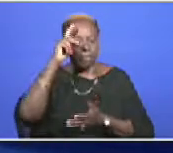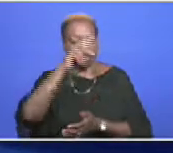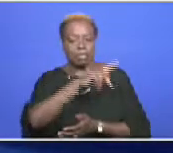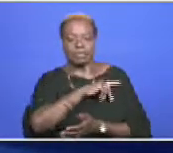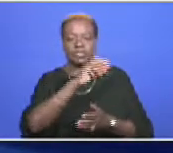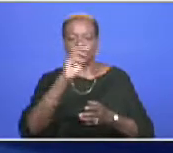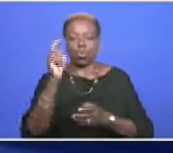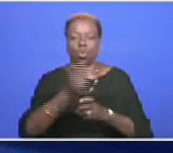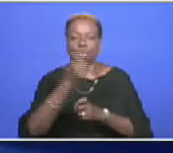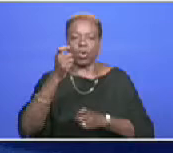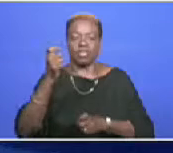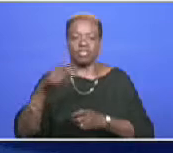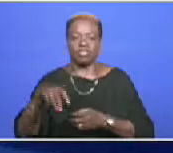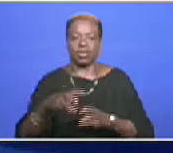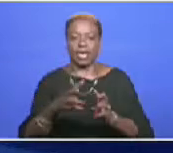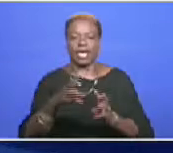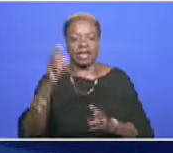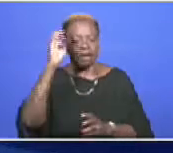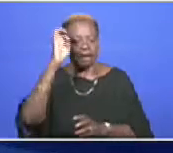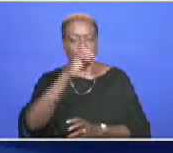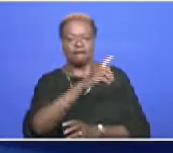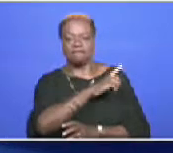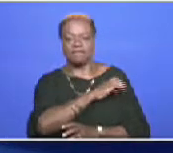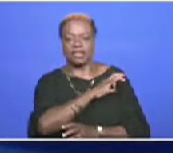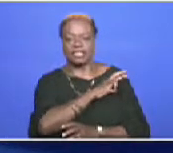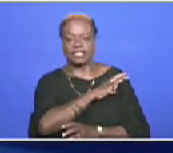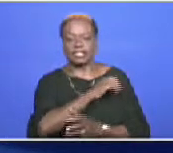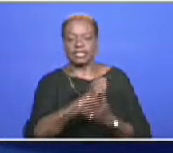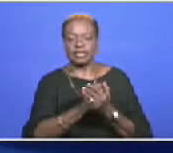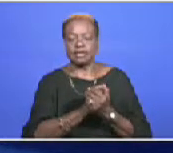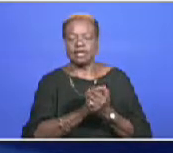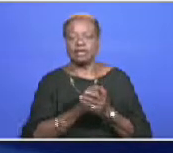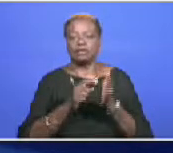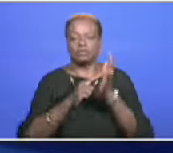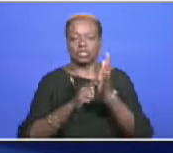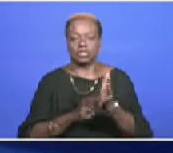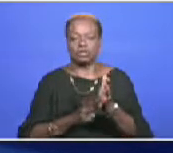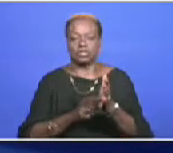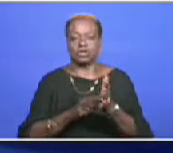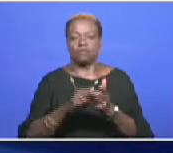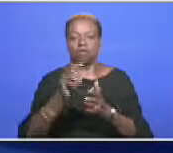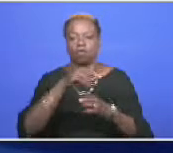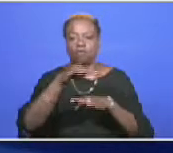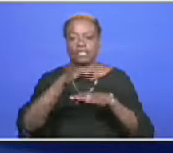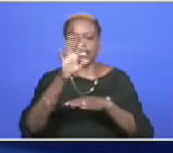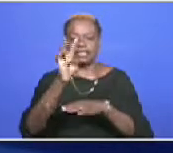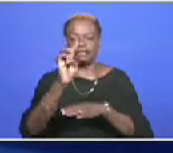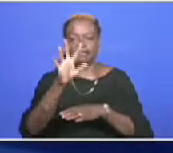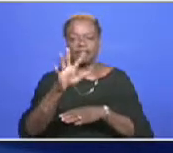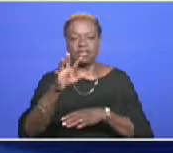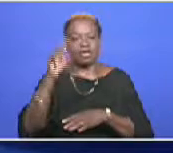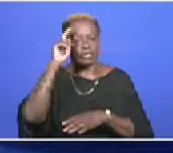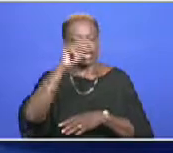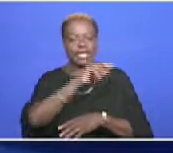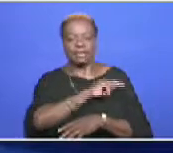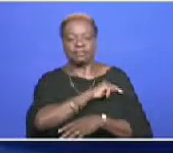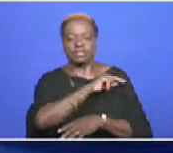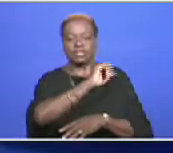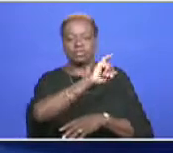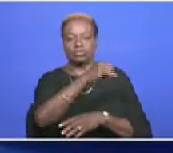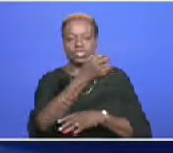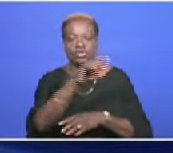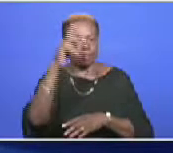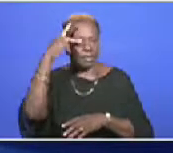par 73. Nadario Ferguson and Sebastian Ibari both shot a 4 over 75. Richard Gibson Jr. a 9 over 80.